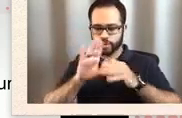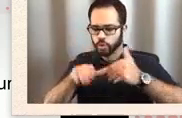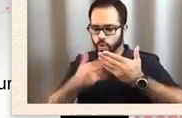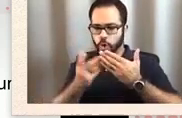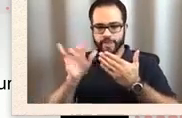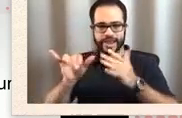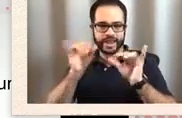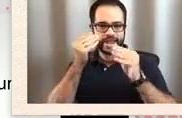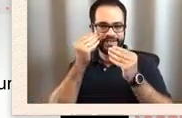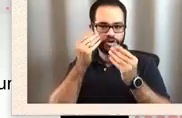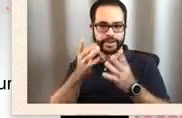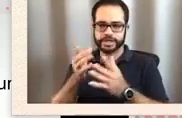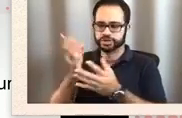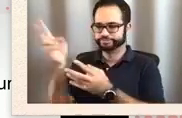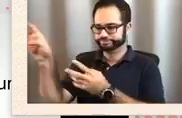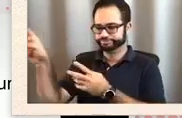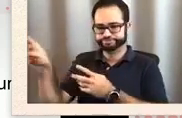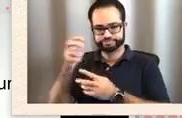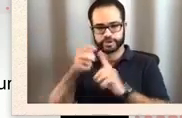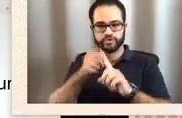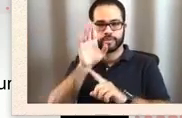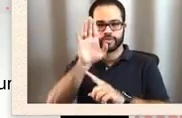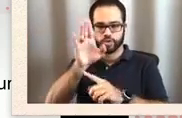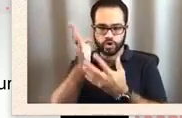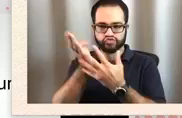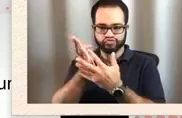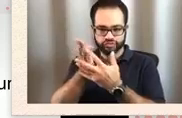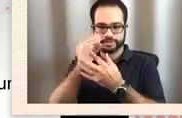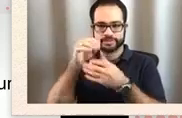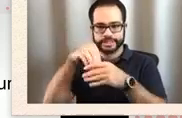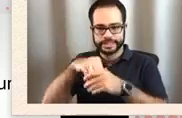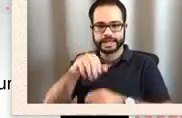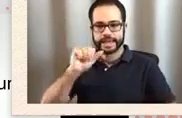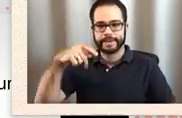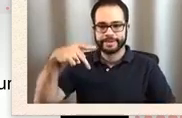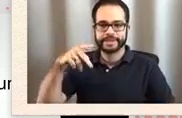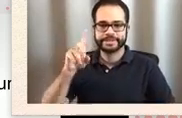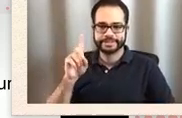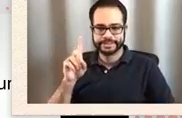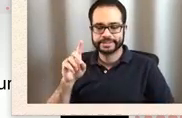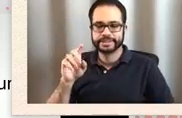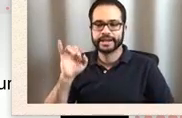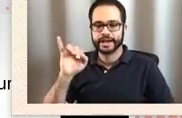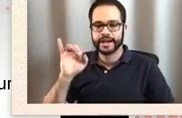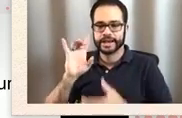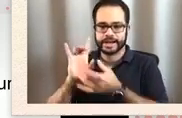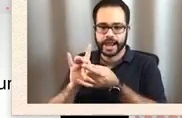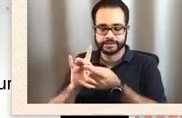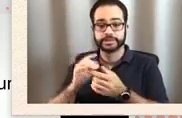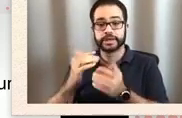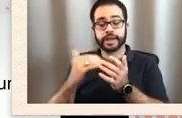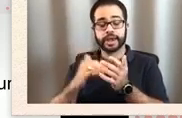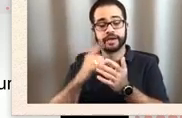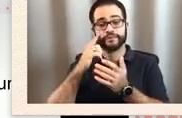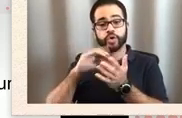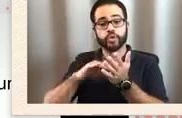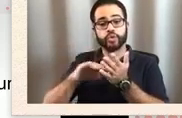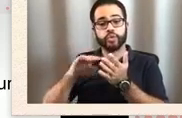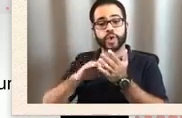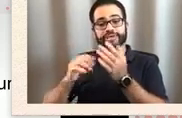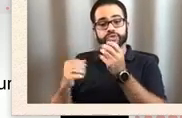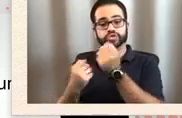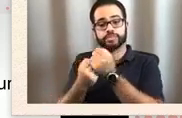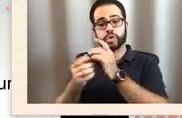comes directly from your record in APD iConnect. So again, for our waiver support coordinators that might be viewing